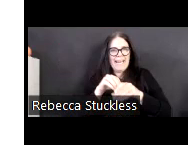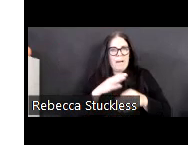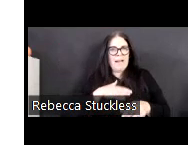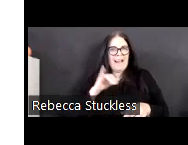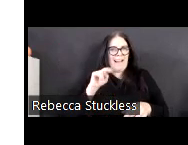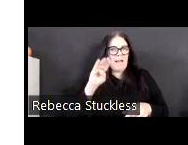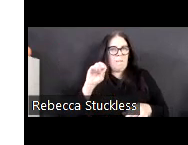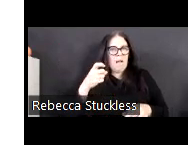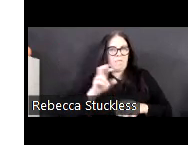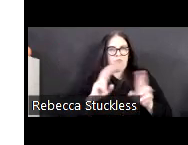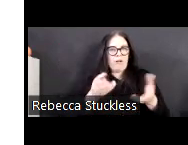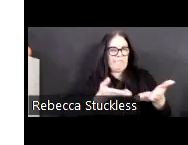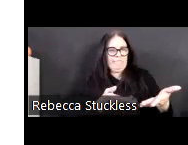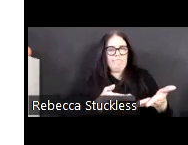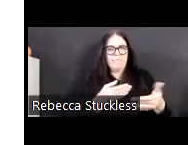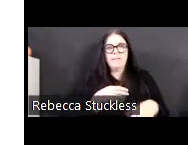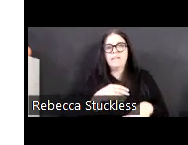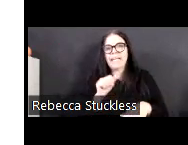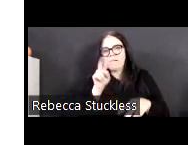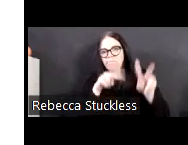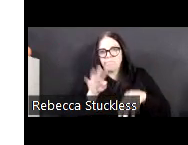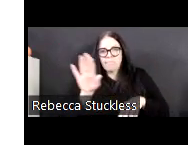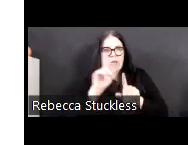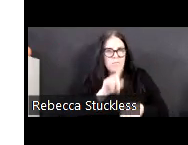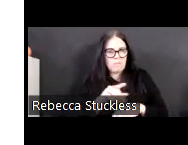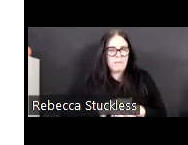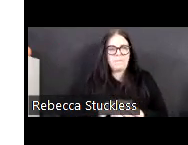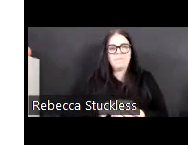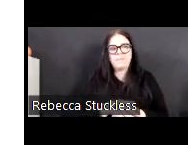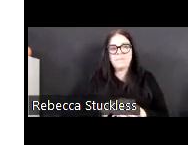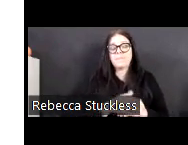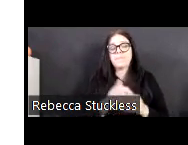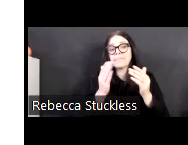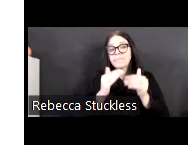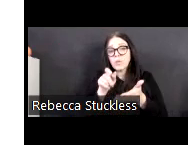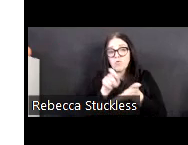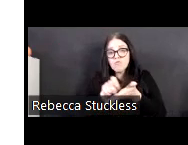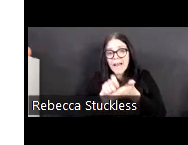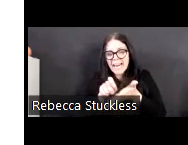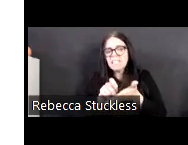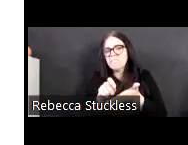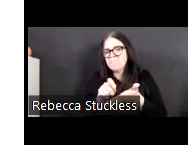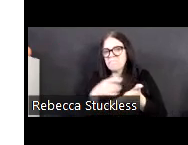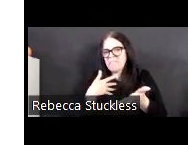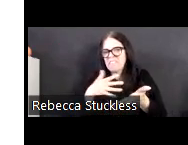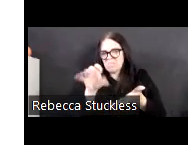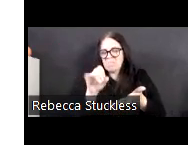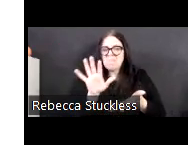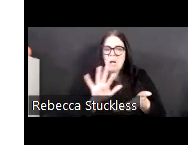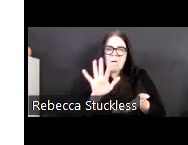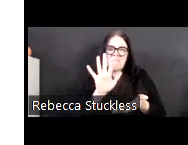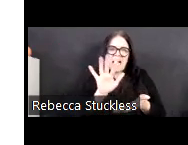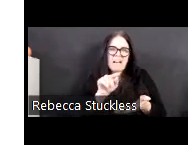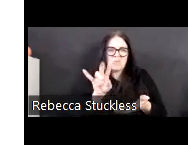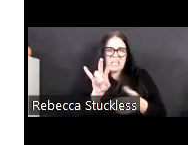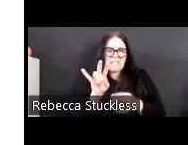at the responses. Now the writing, as I said, is 5 to 7 sentences. I want a well-written